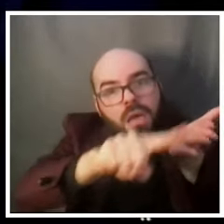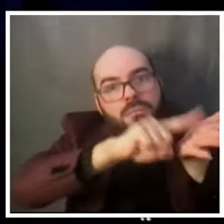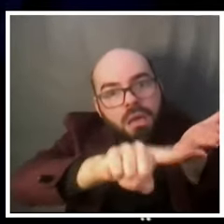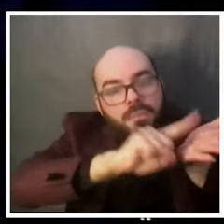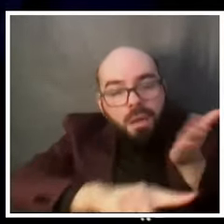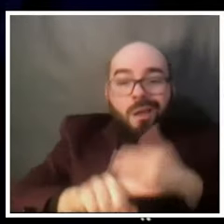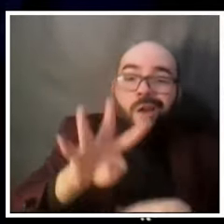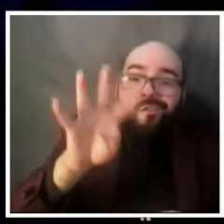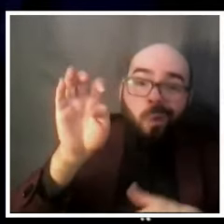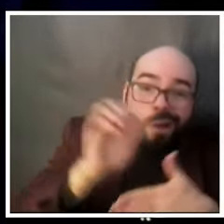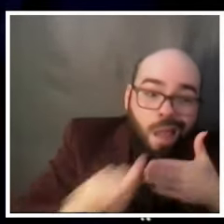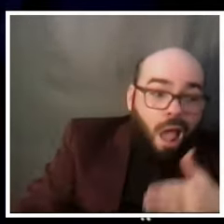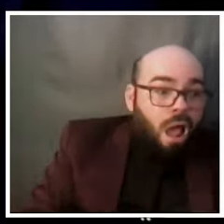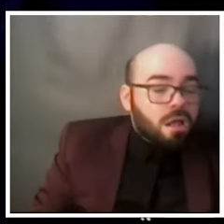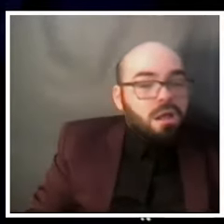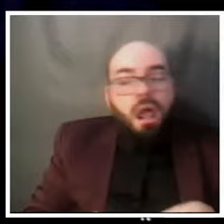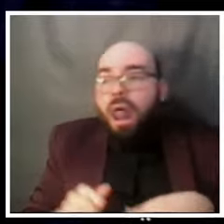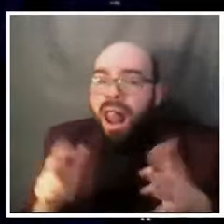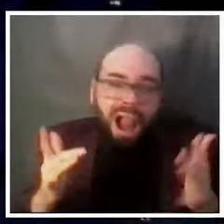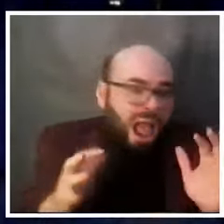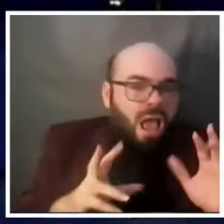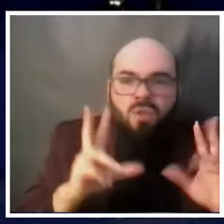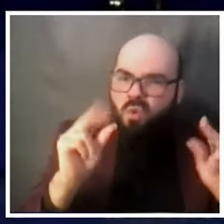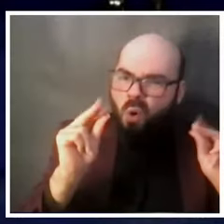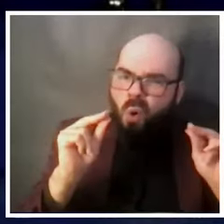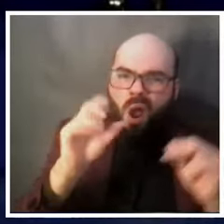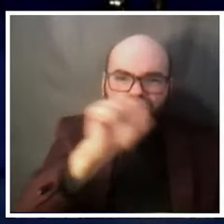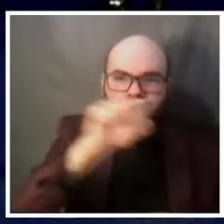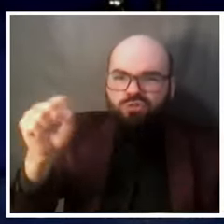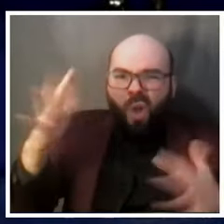paying out $35 a month.